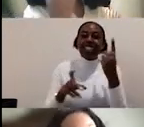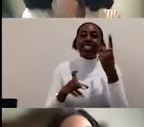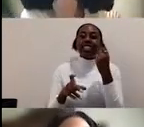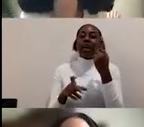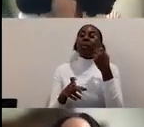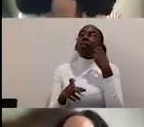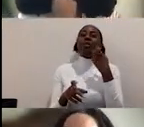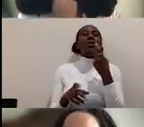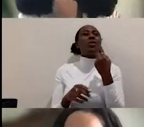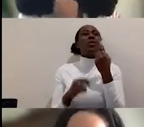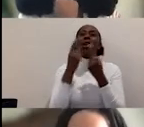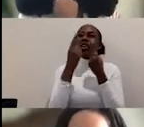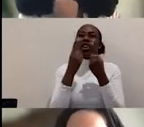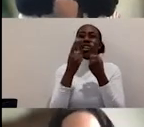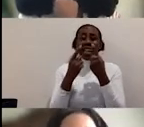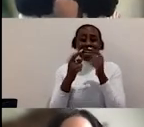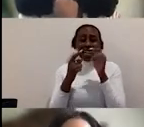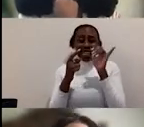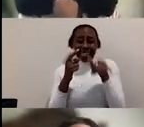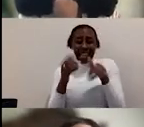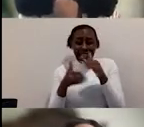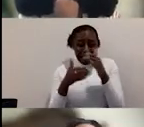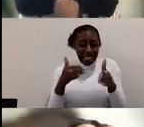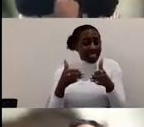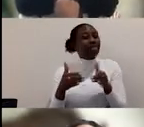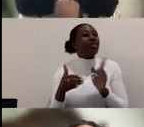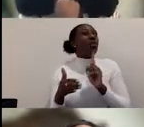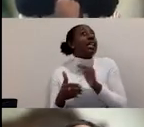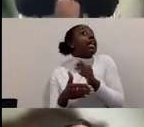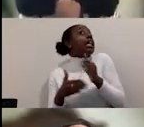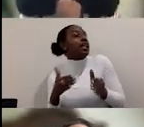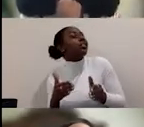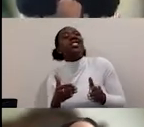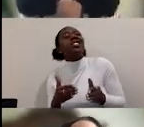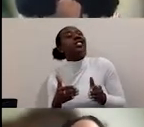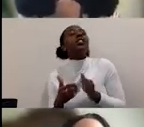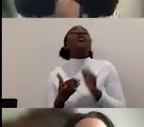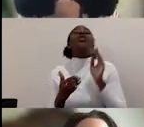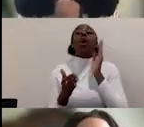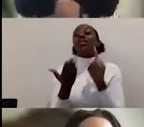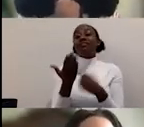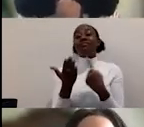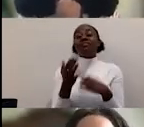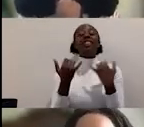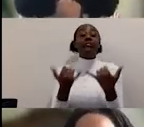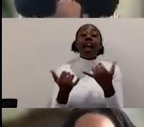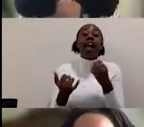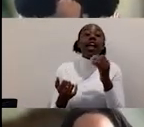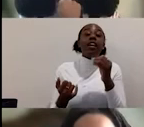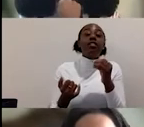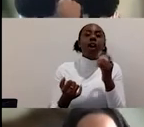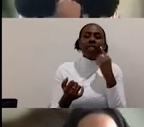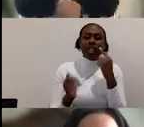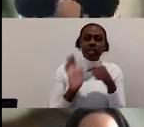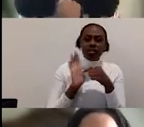end? We'll have the conversation today, actually. So I think it'll show us a leaderboard after